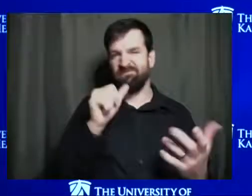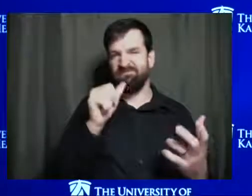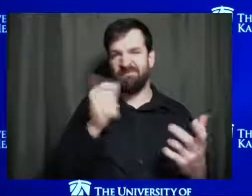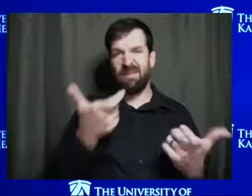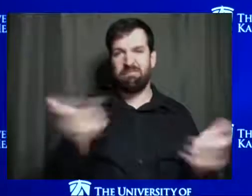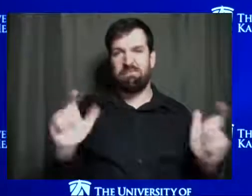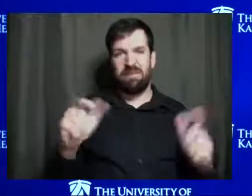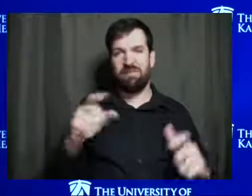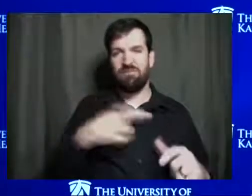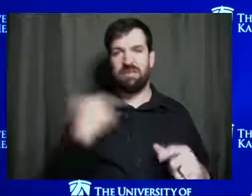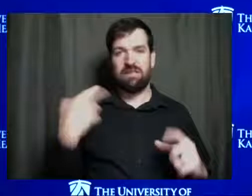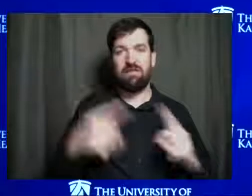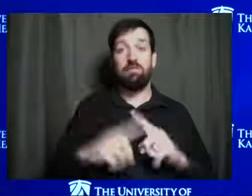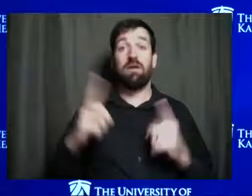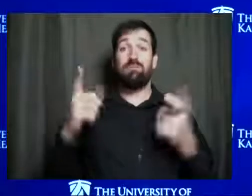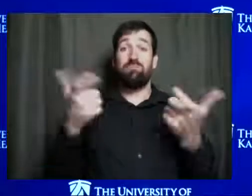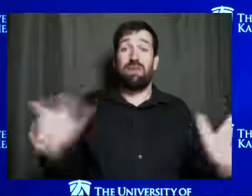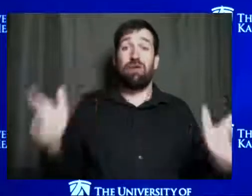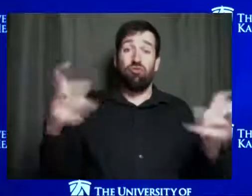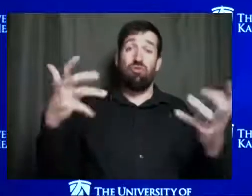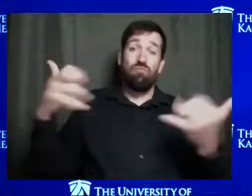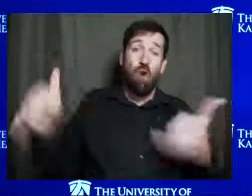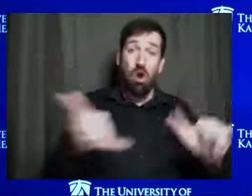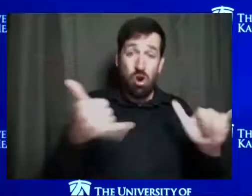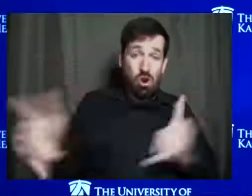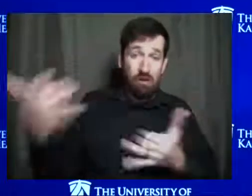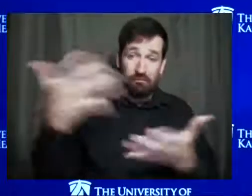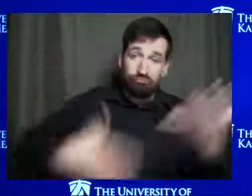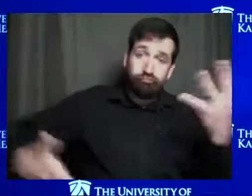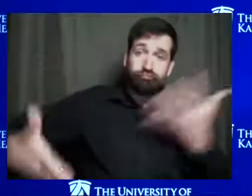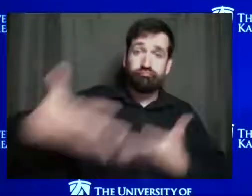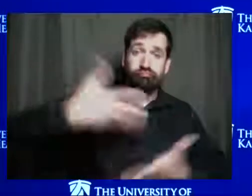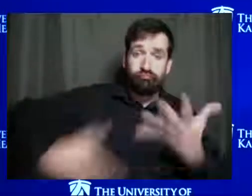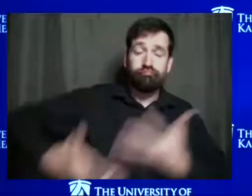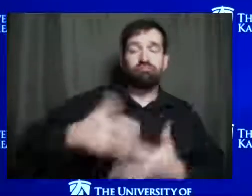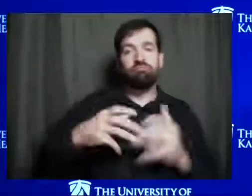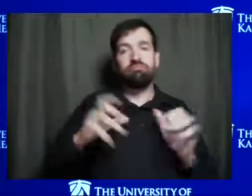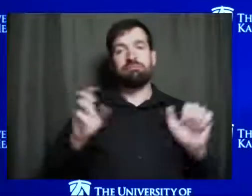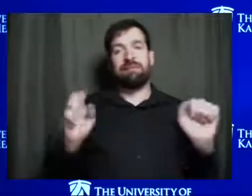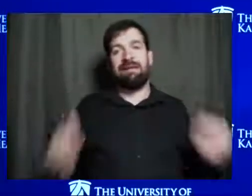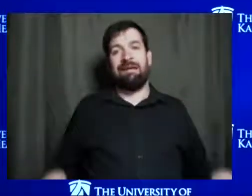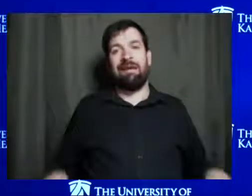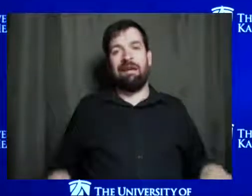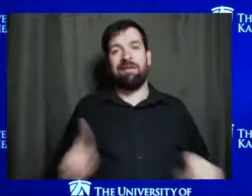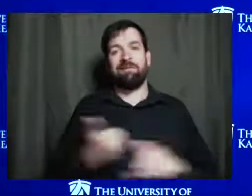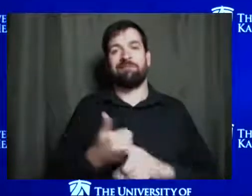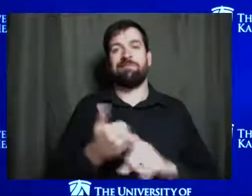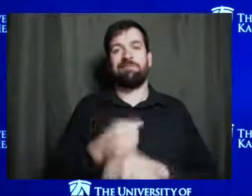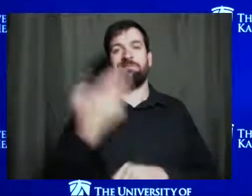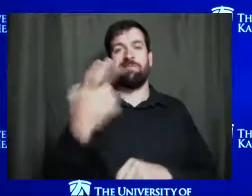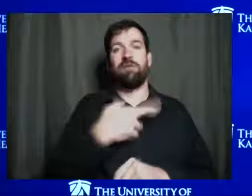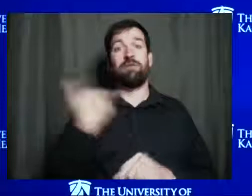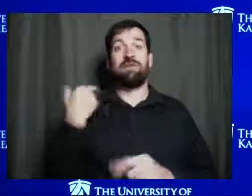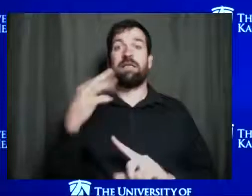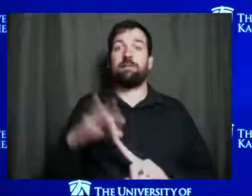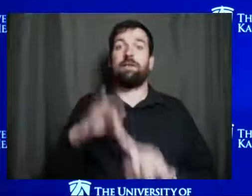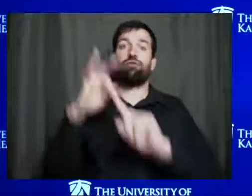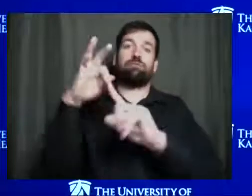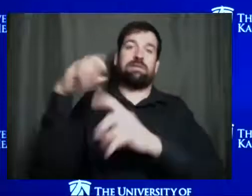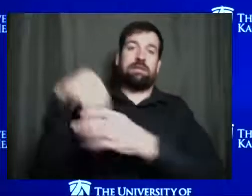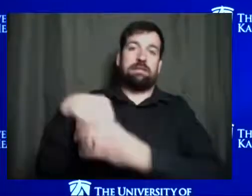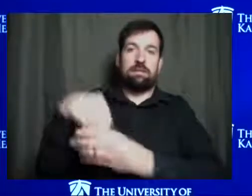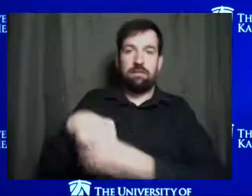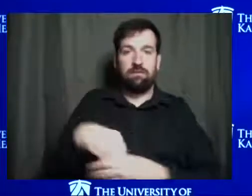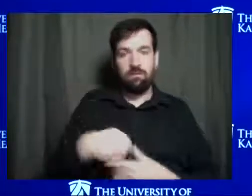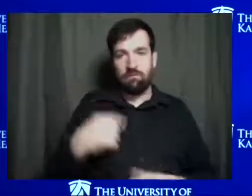those larger parties can be high risk. We know those are high risk situations, especially indoors. You really can't control or